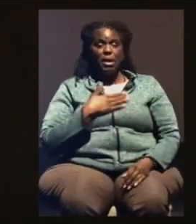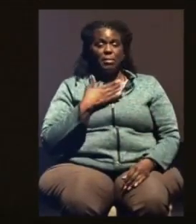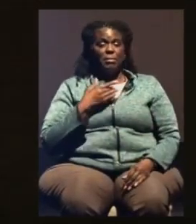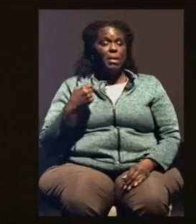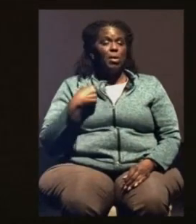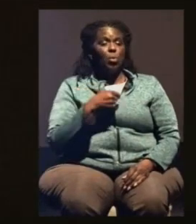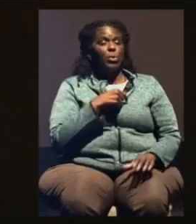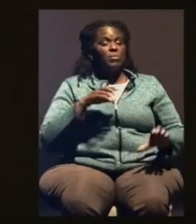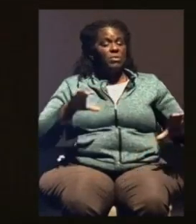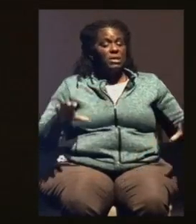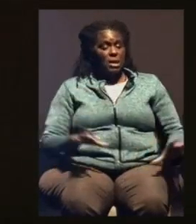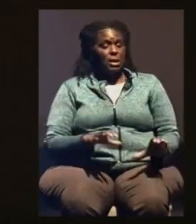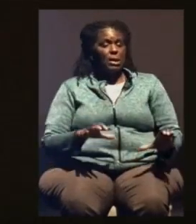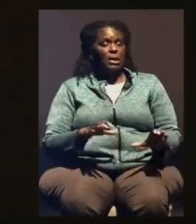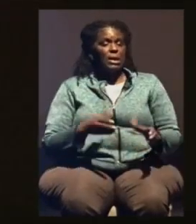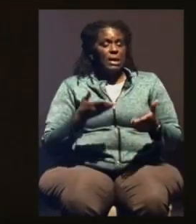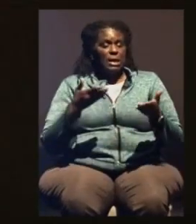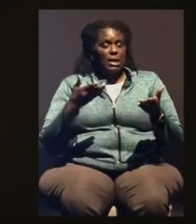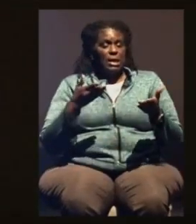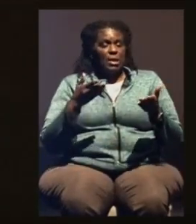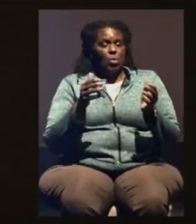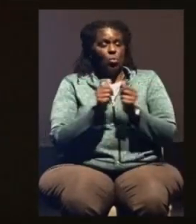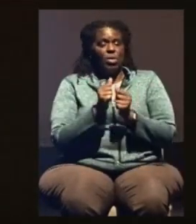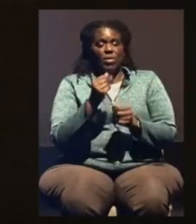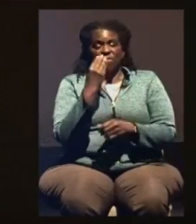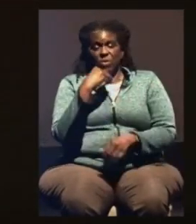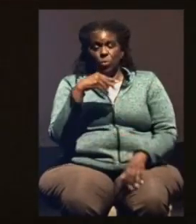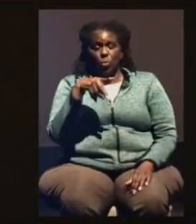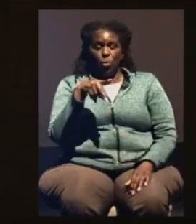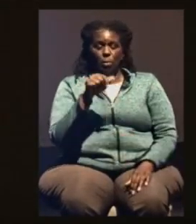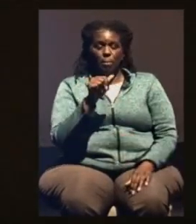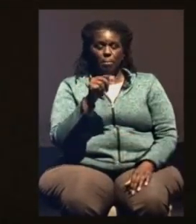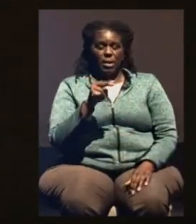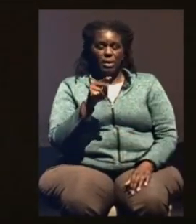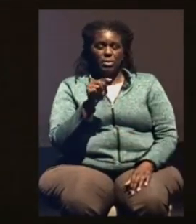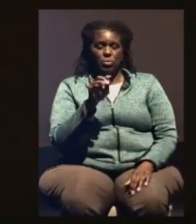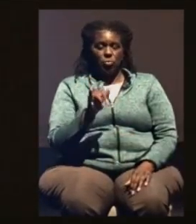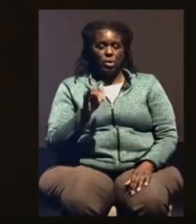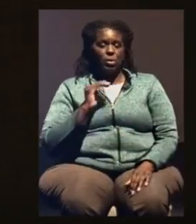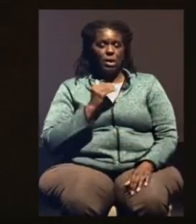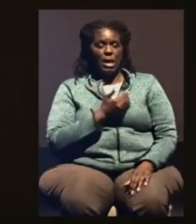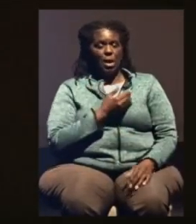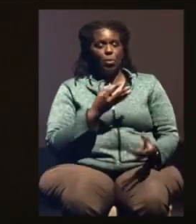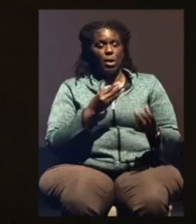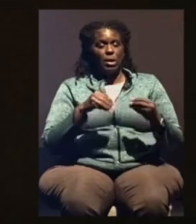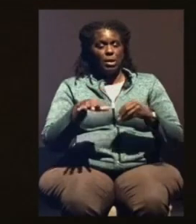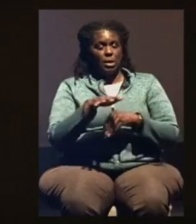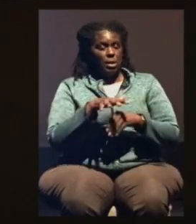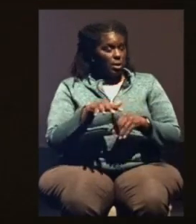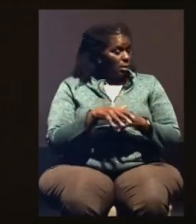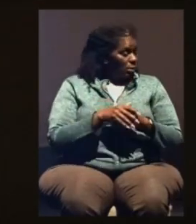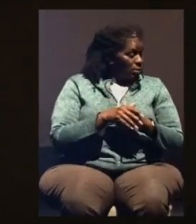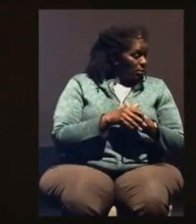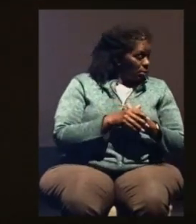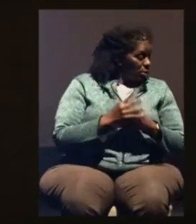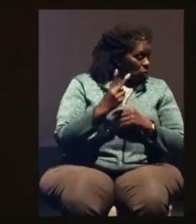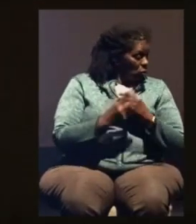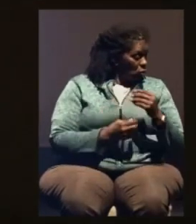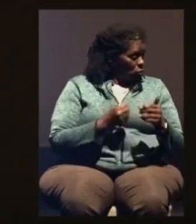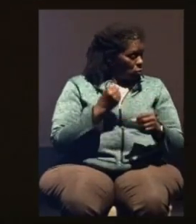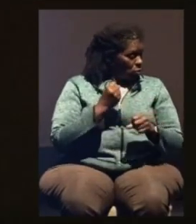done it yeah. in this way on our campus. And just to press that for a second more, is there a way which the circumstances of 2 years of